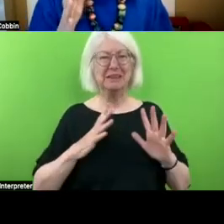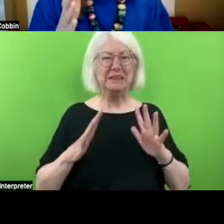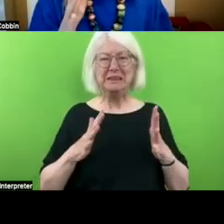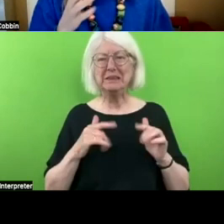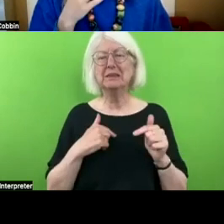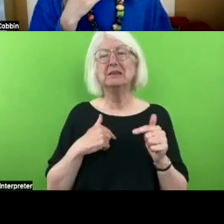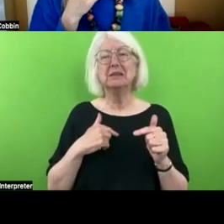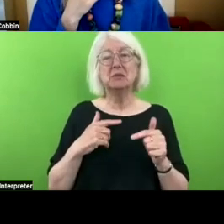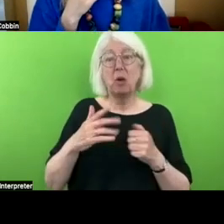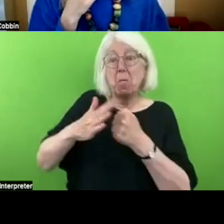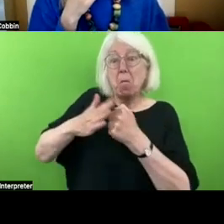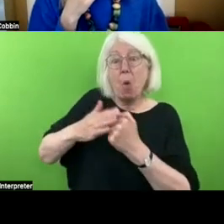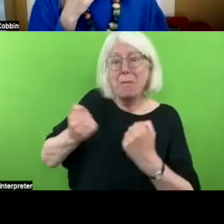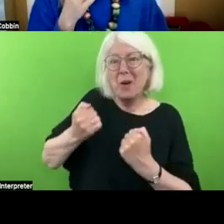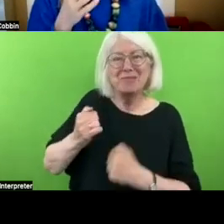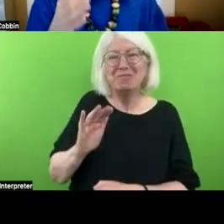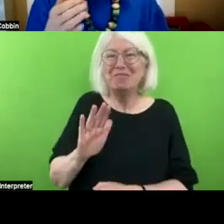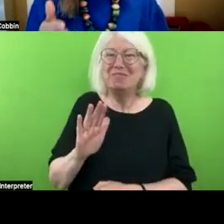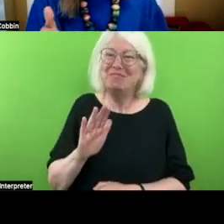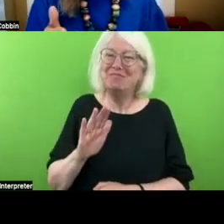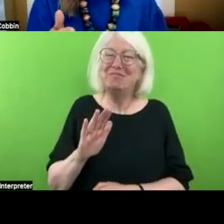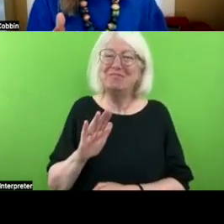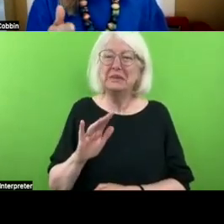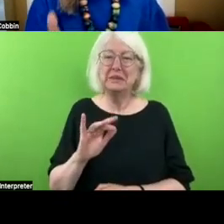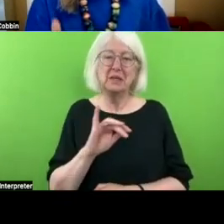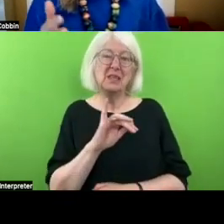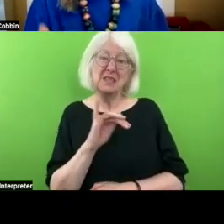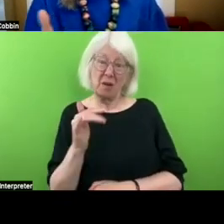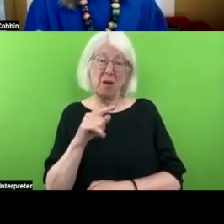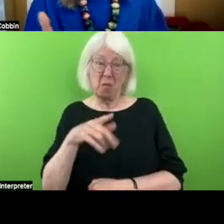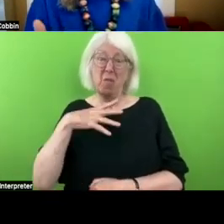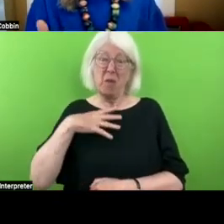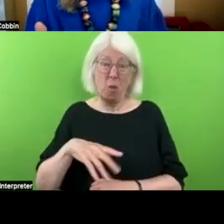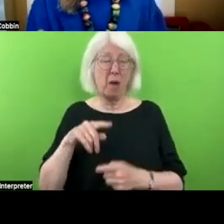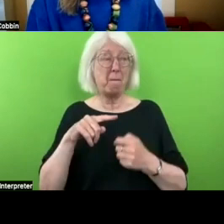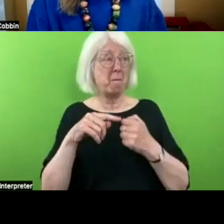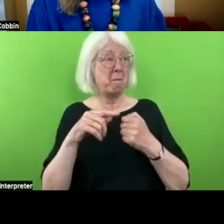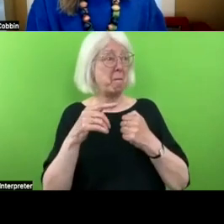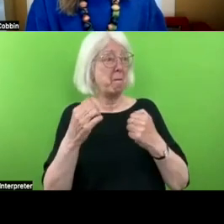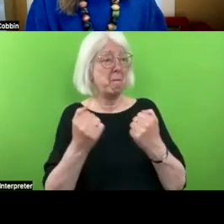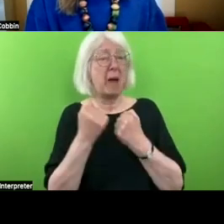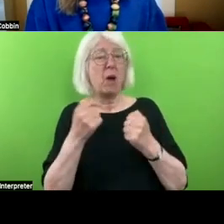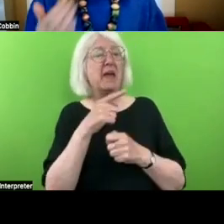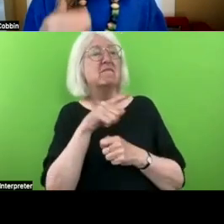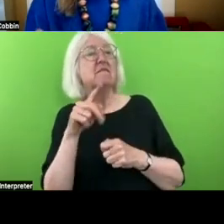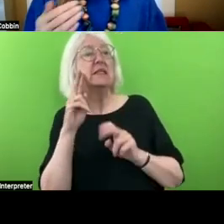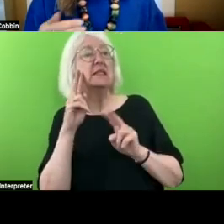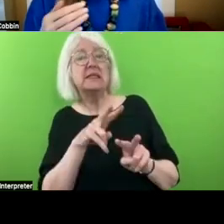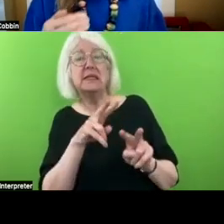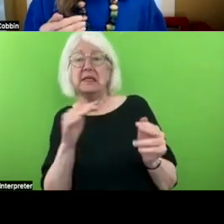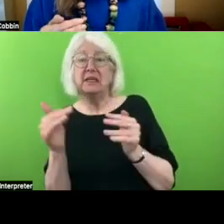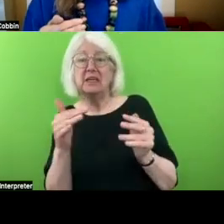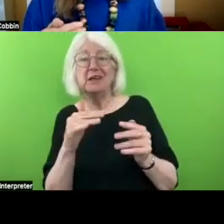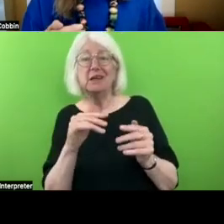they might have wanted a bit more power to be able to intervene in places where there was conflict or trouble, but actually